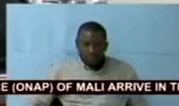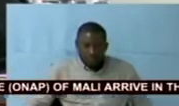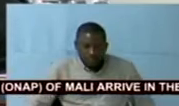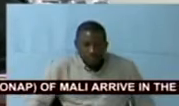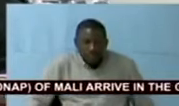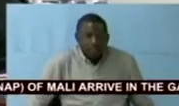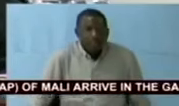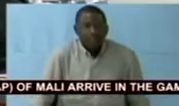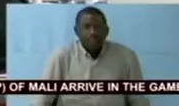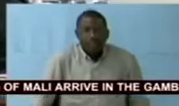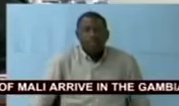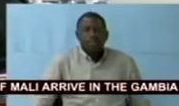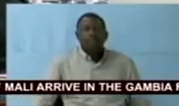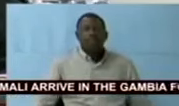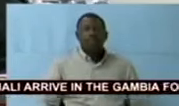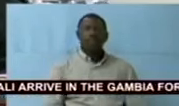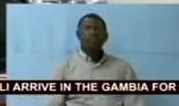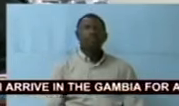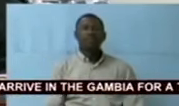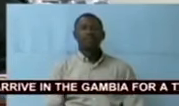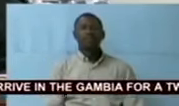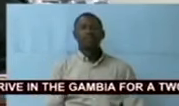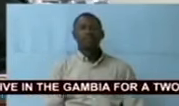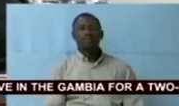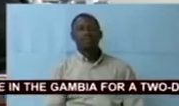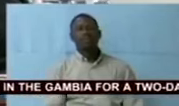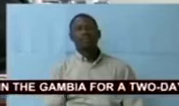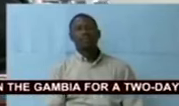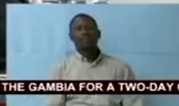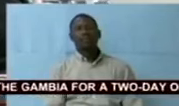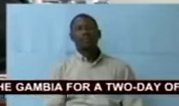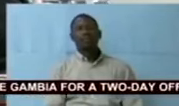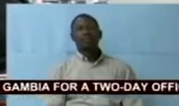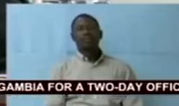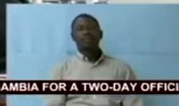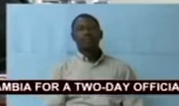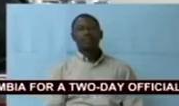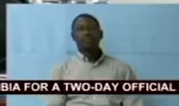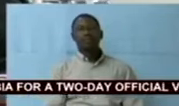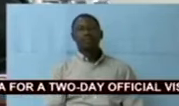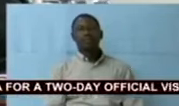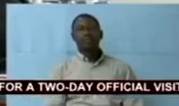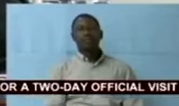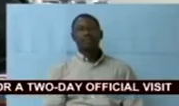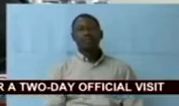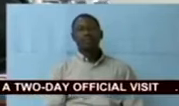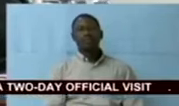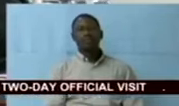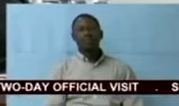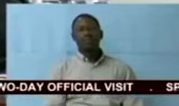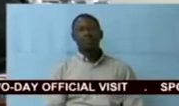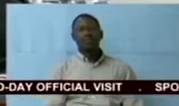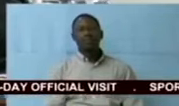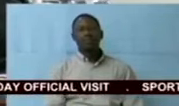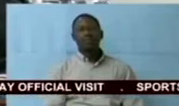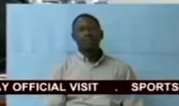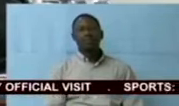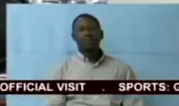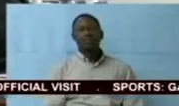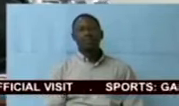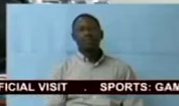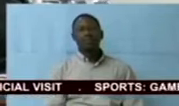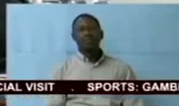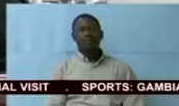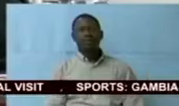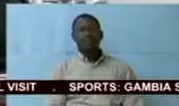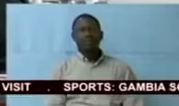Katu moment lafta nyoma sibajo kelete marila purka obai ima kalangolong amankwe. But that was not the